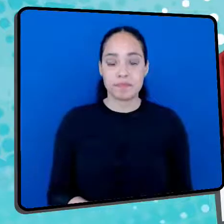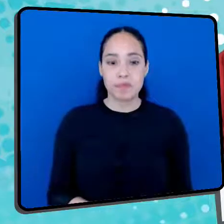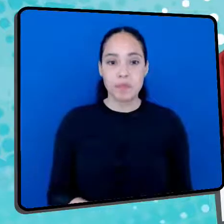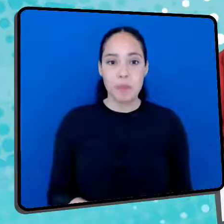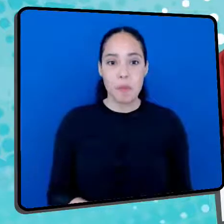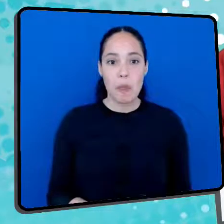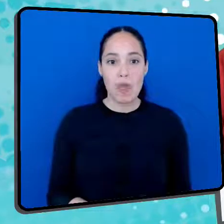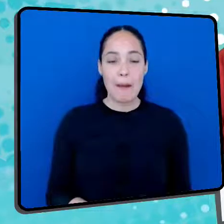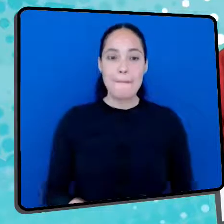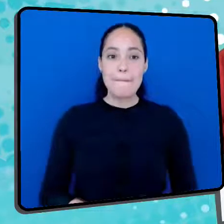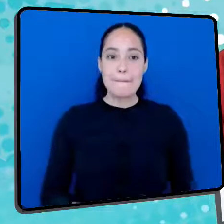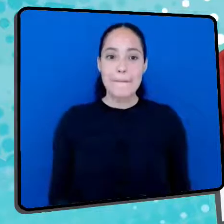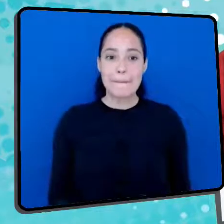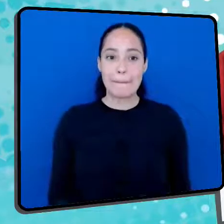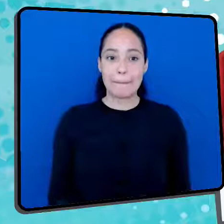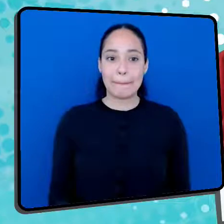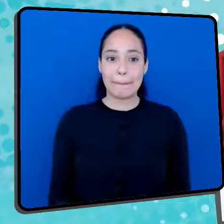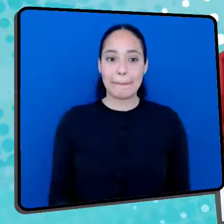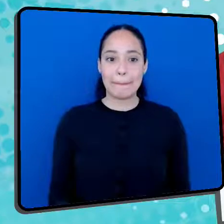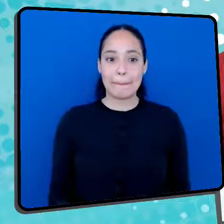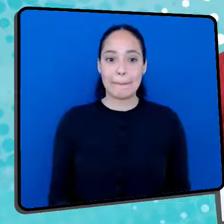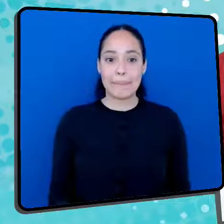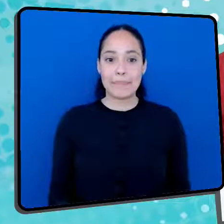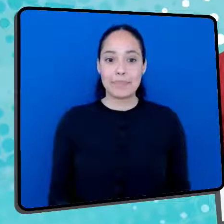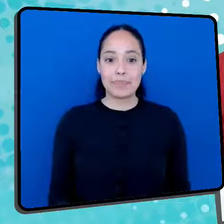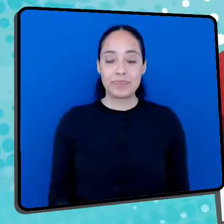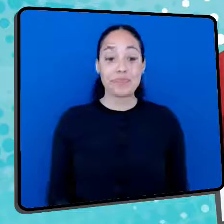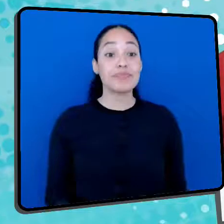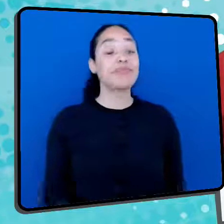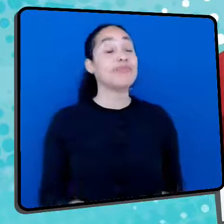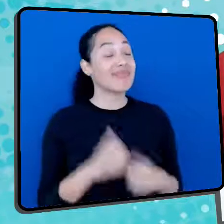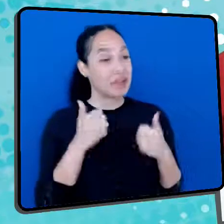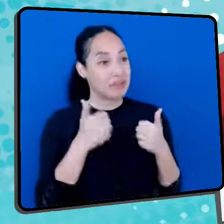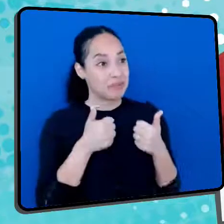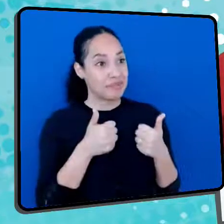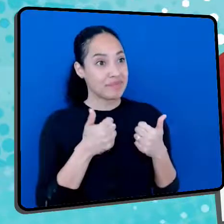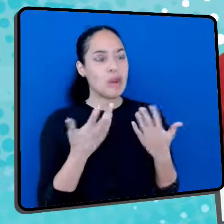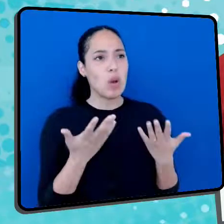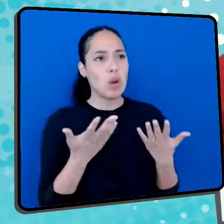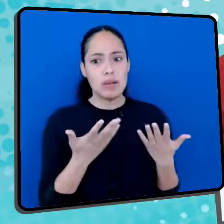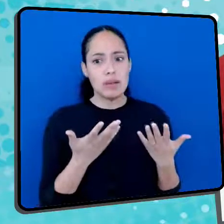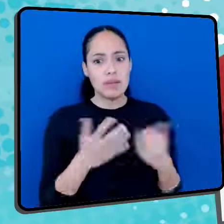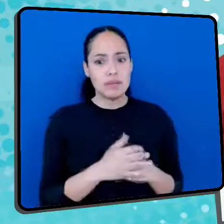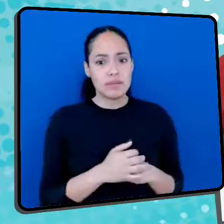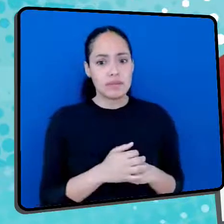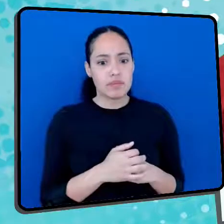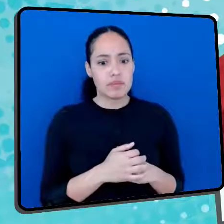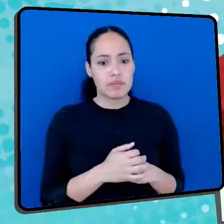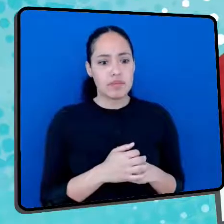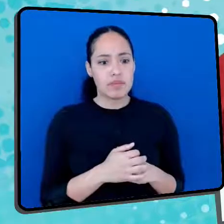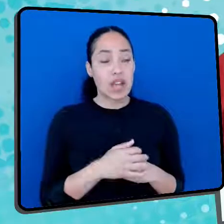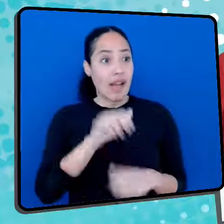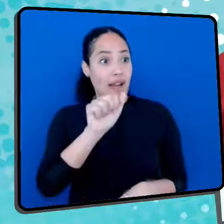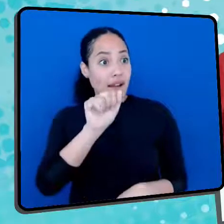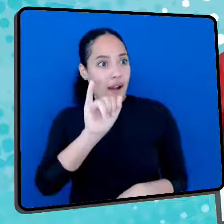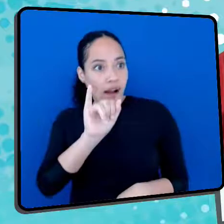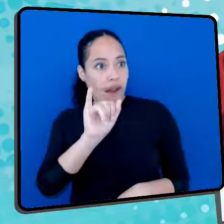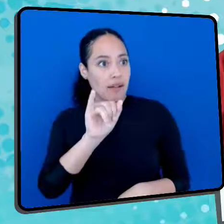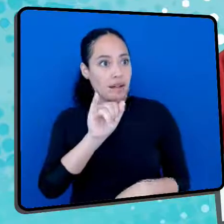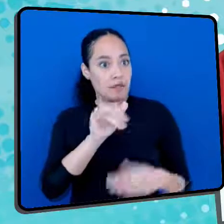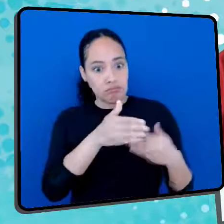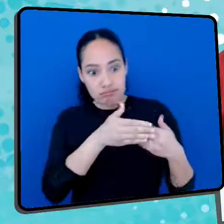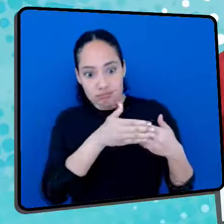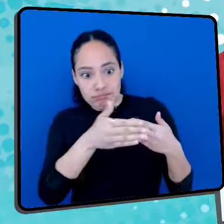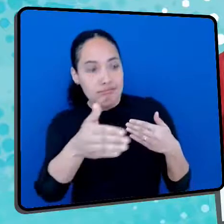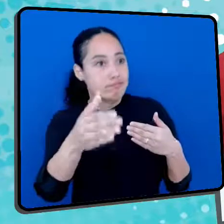That's so great. So I want to know a little bit how you got into the field of AI. What is your